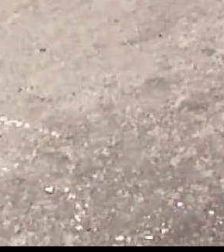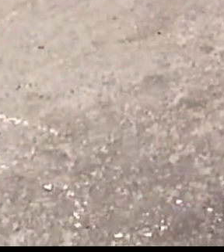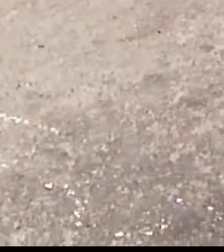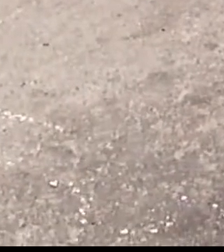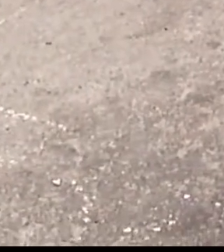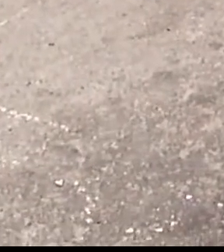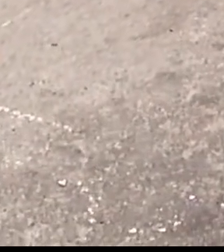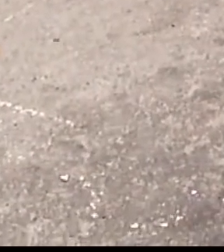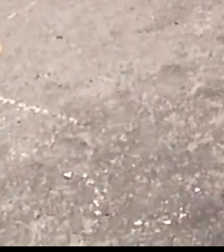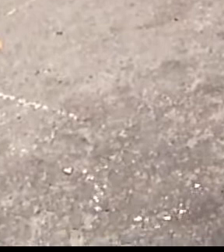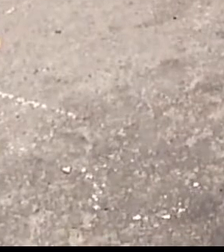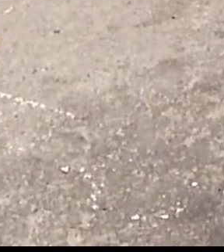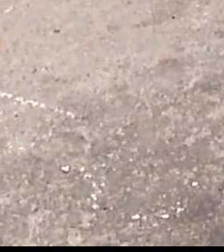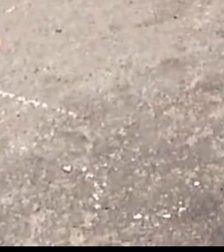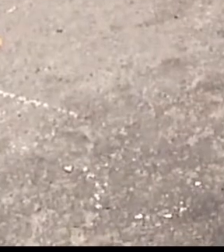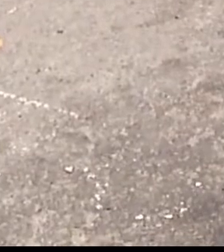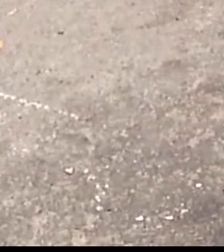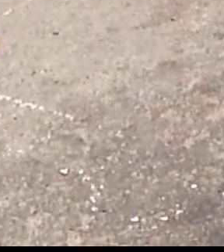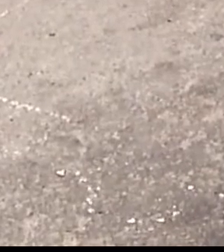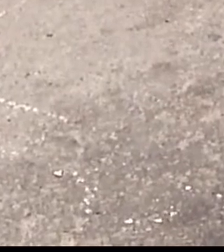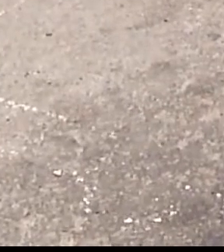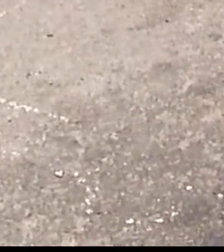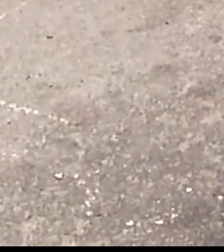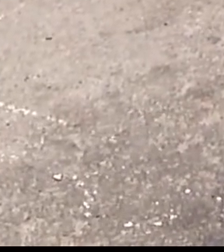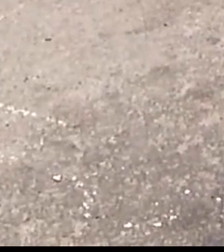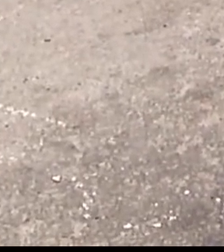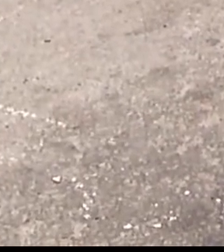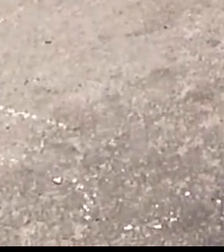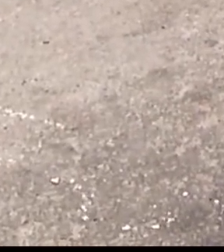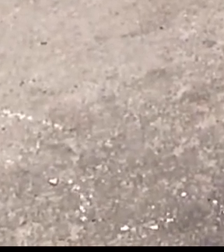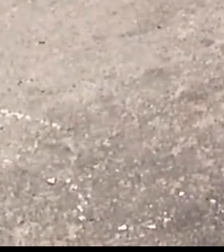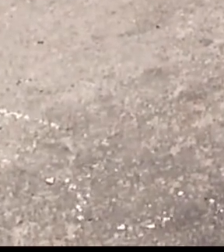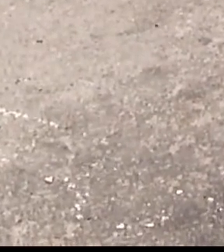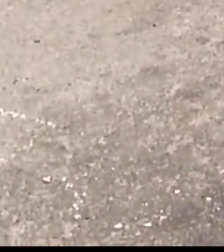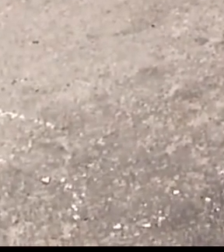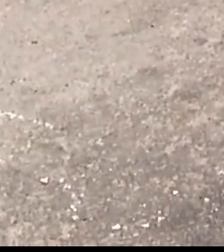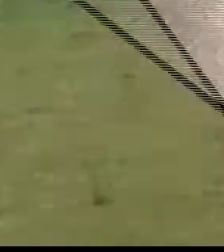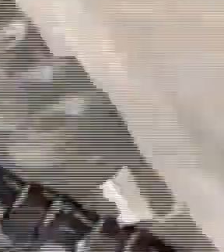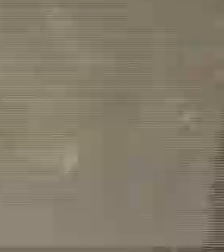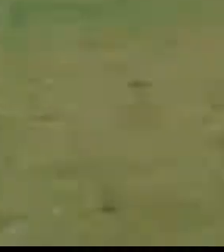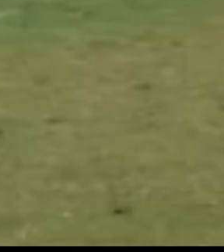Bus stop. A service change gets some bus drivers off their route.